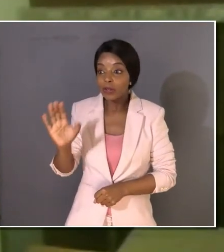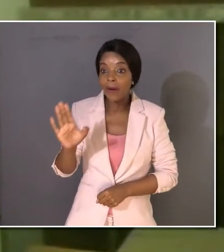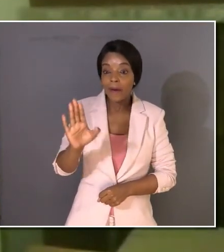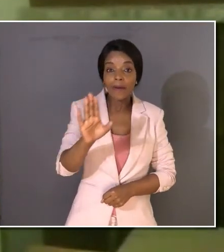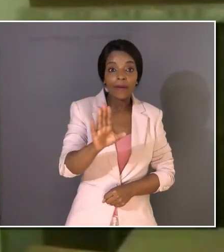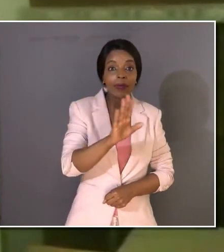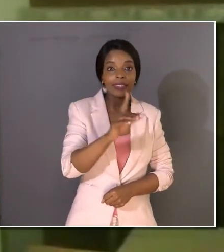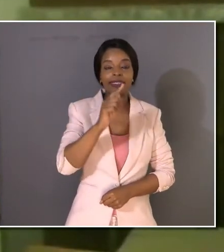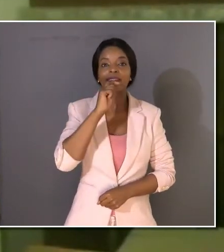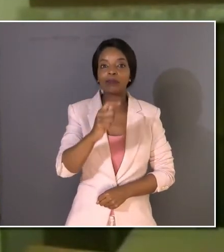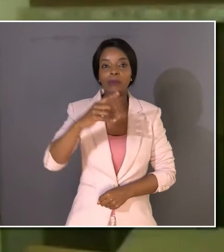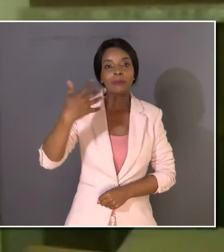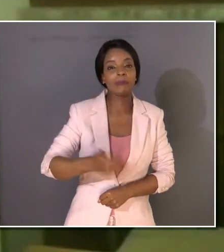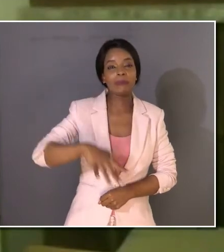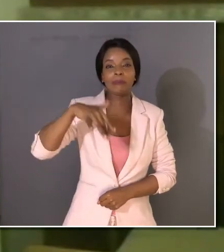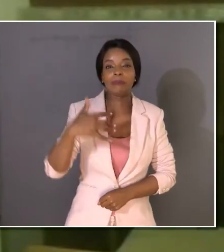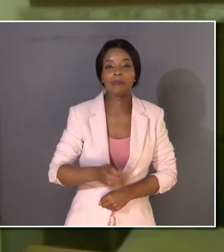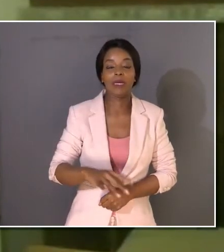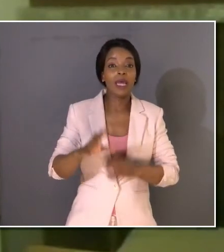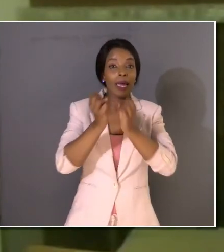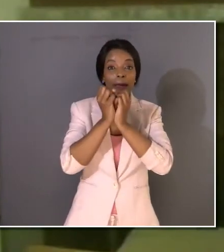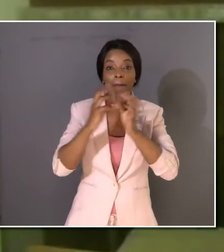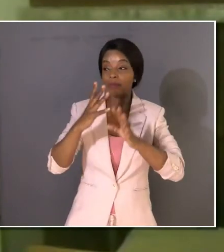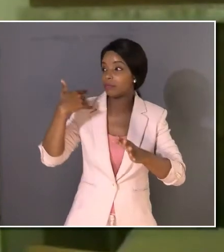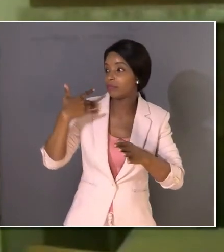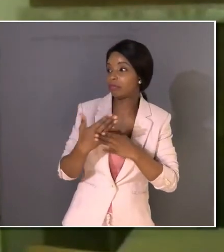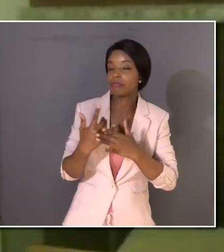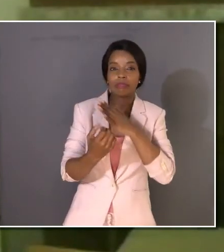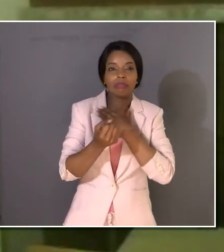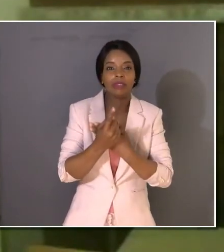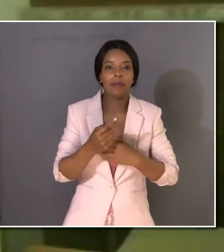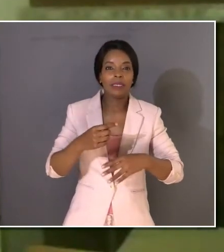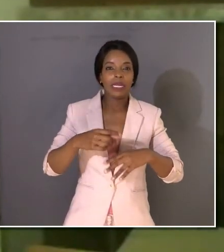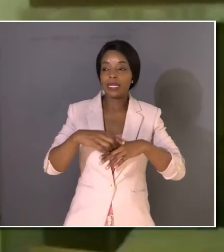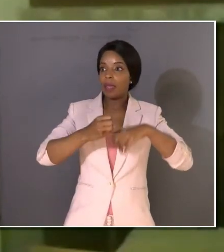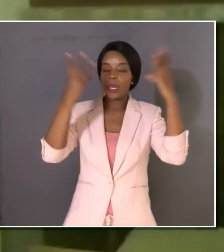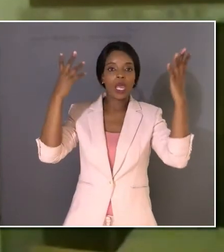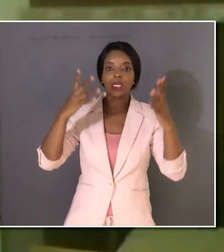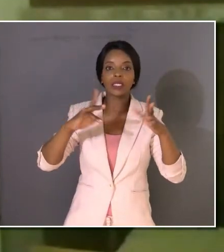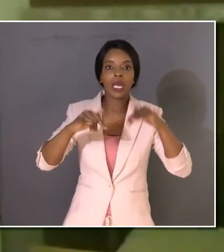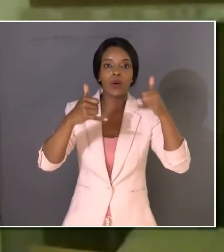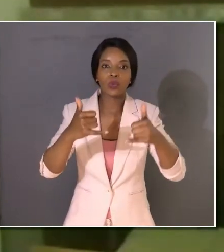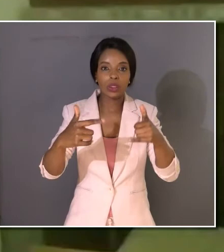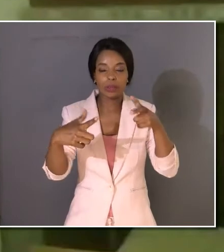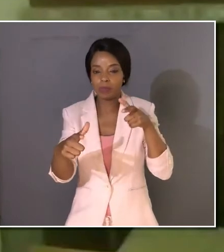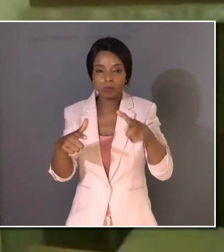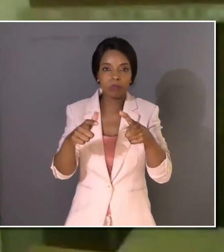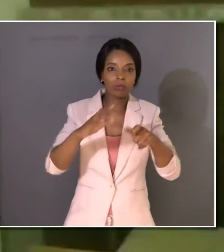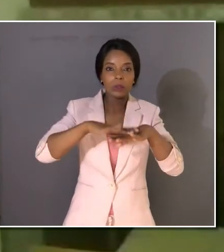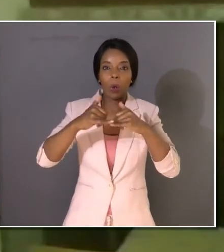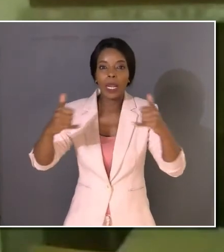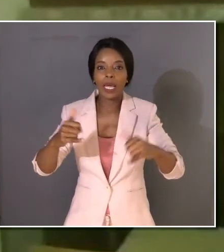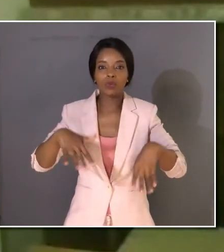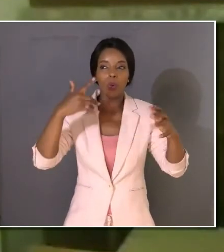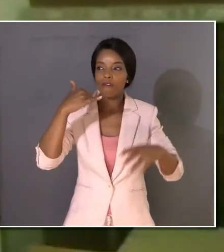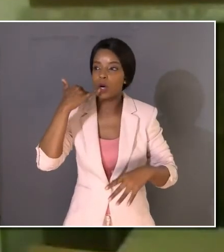juggling many moving parts with us, having the awards, then postponing the awards, then maybe the awards, then online awards. So